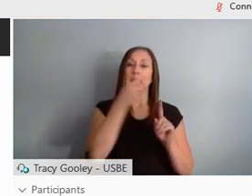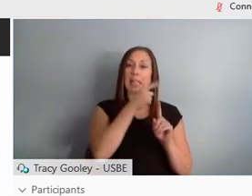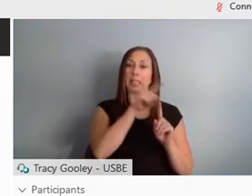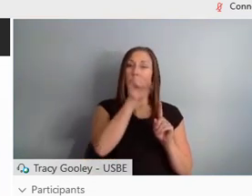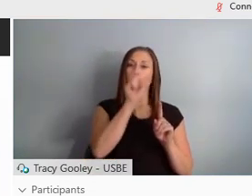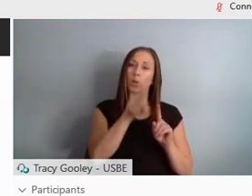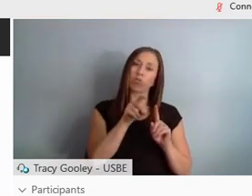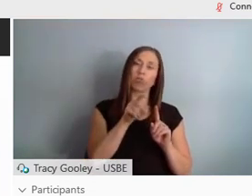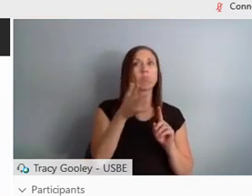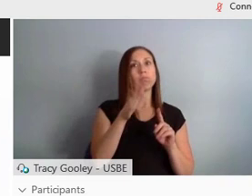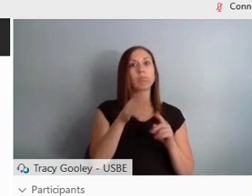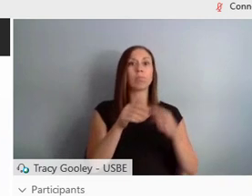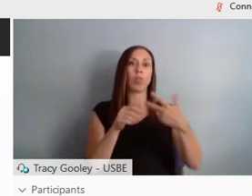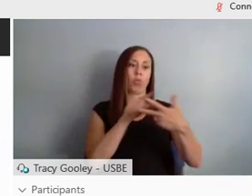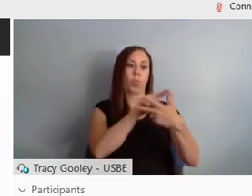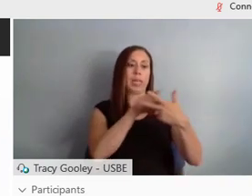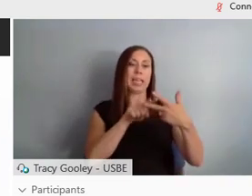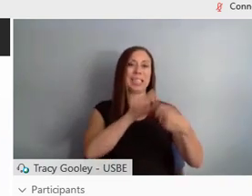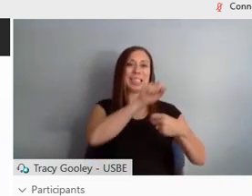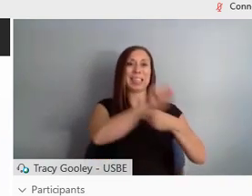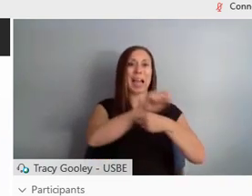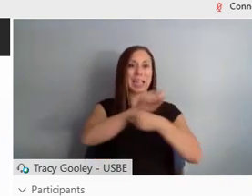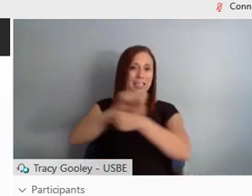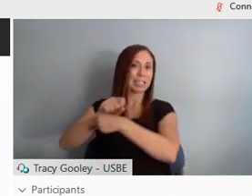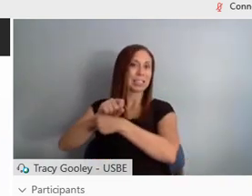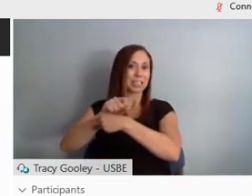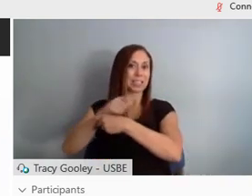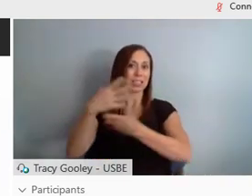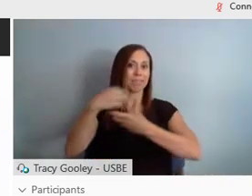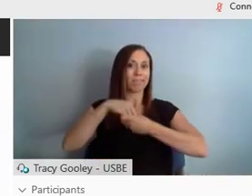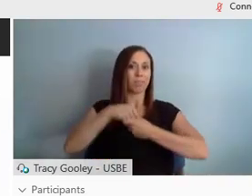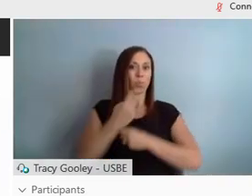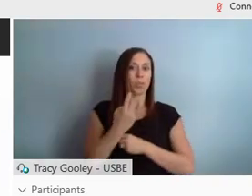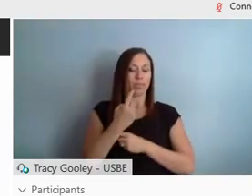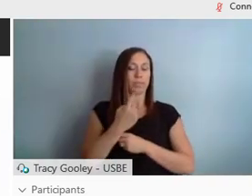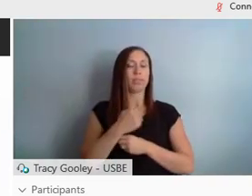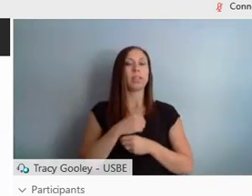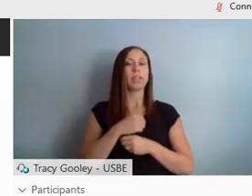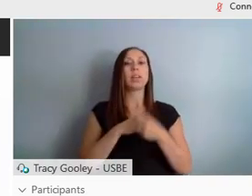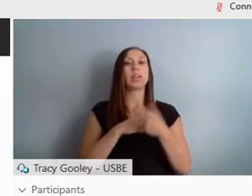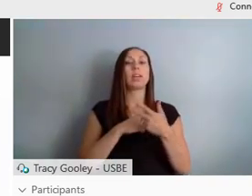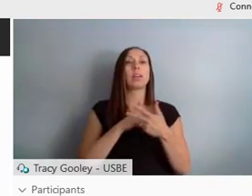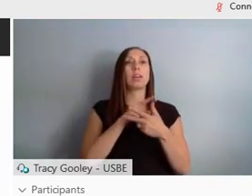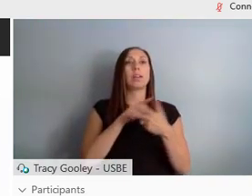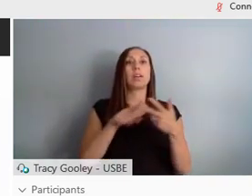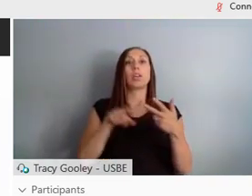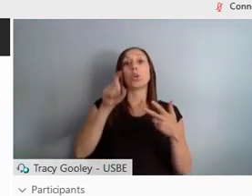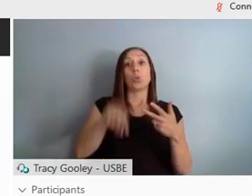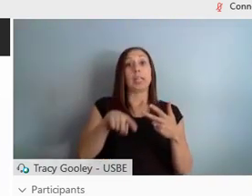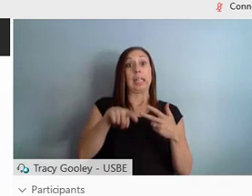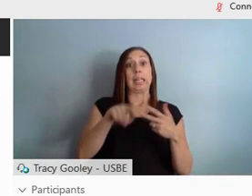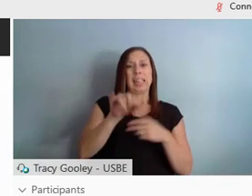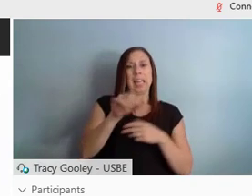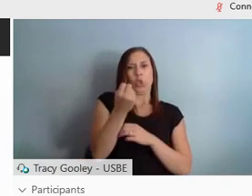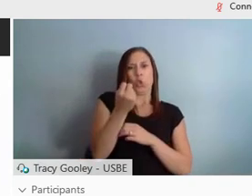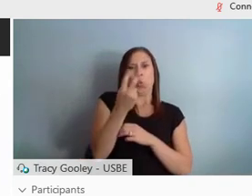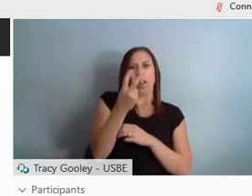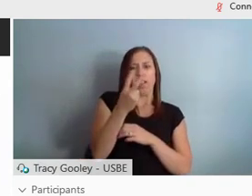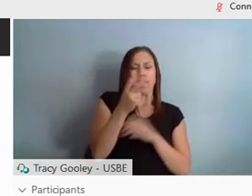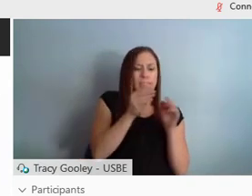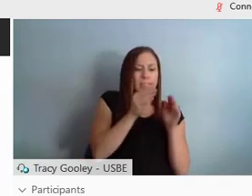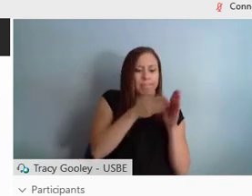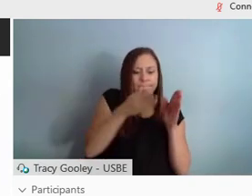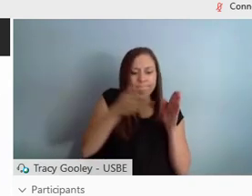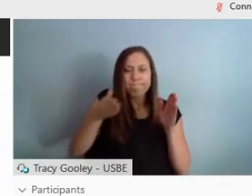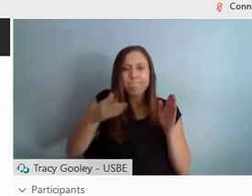question has kind of 3 different tasks associated with it. So this is when you're going to want your 12 identical